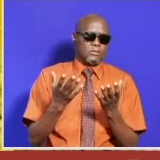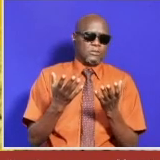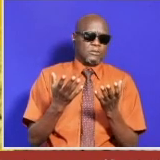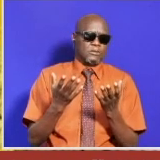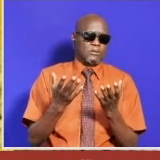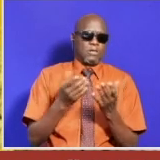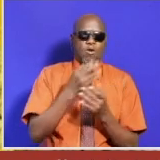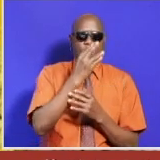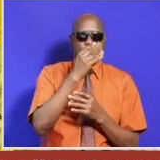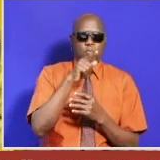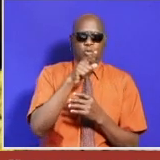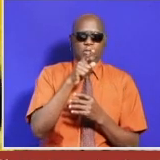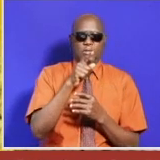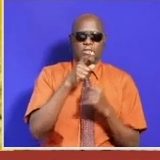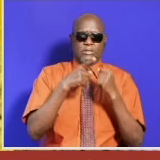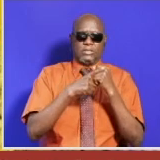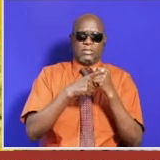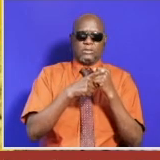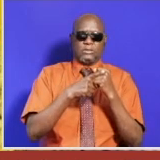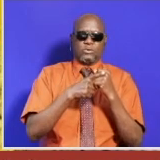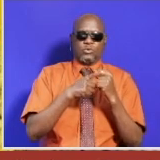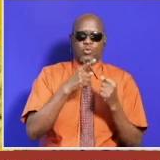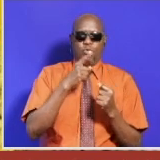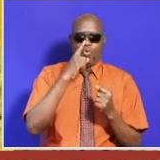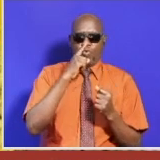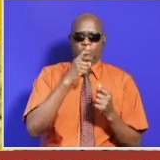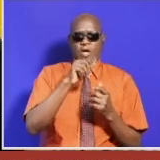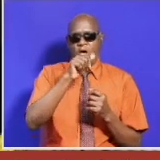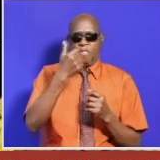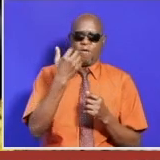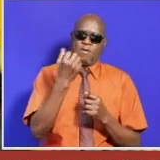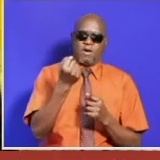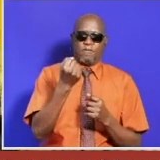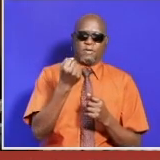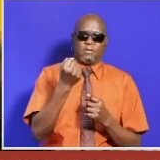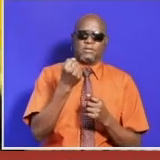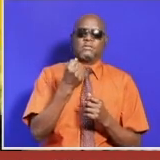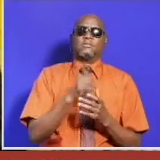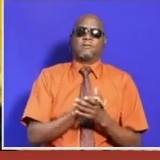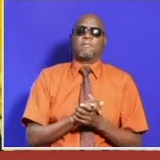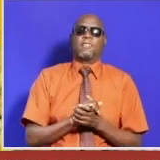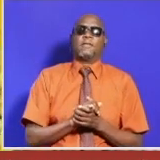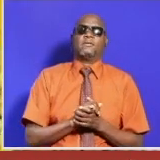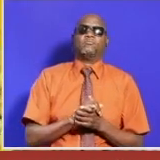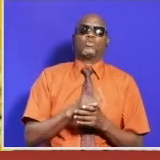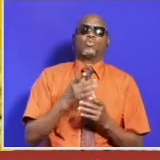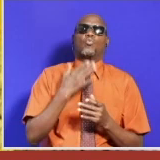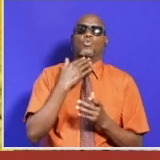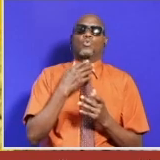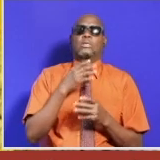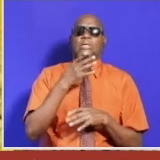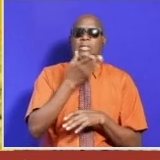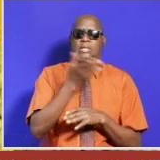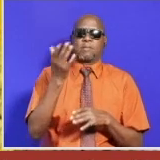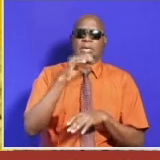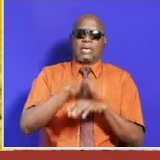said 4.6 homes. Let's say five. The other five homes, we want them to get an opportunity to experience the